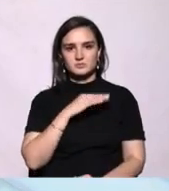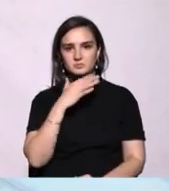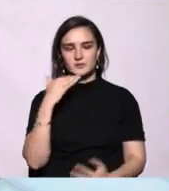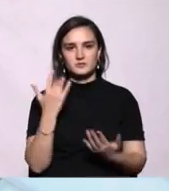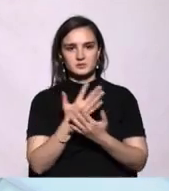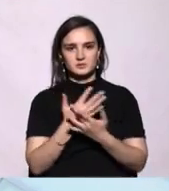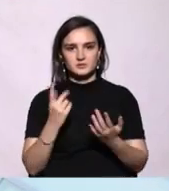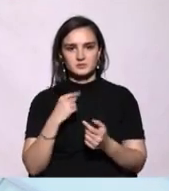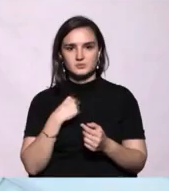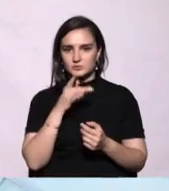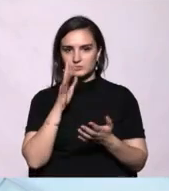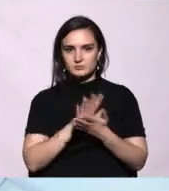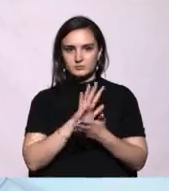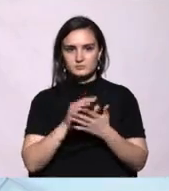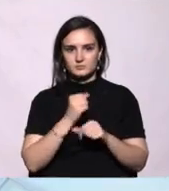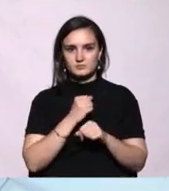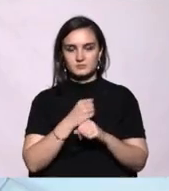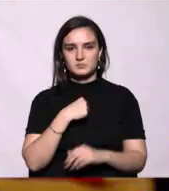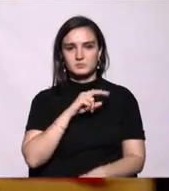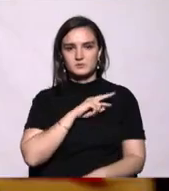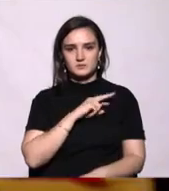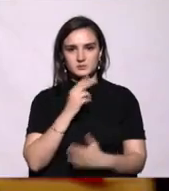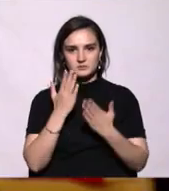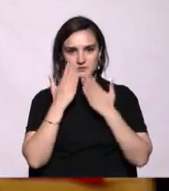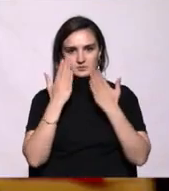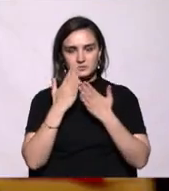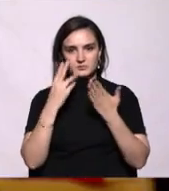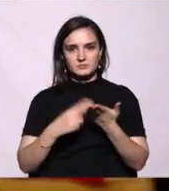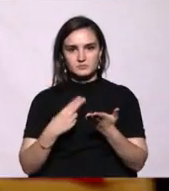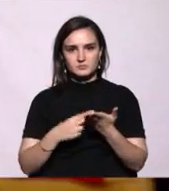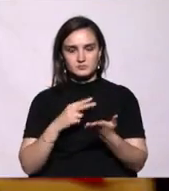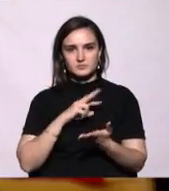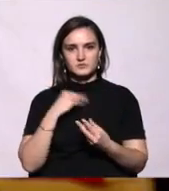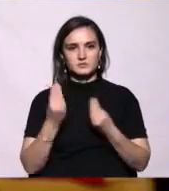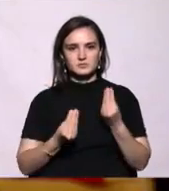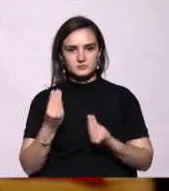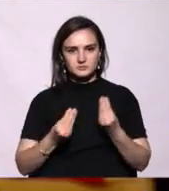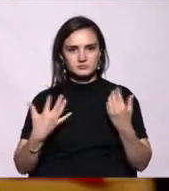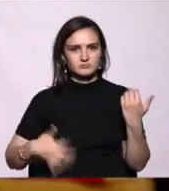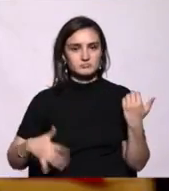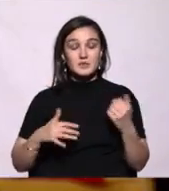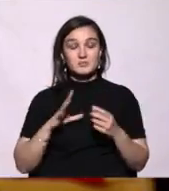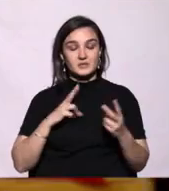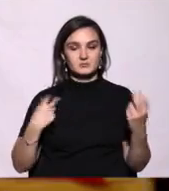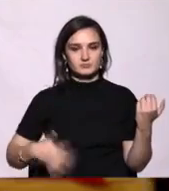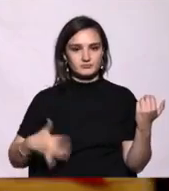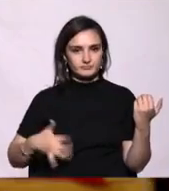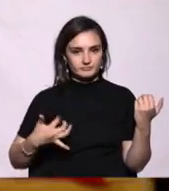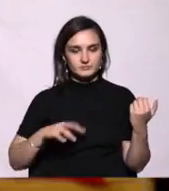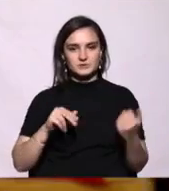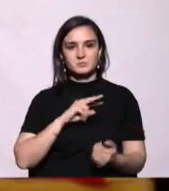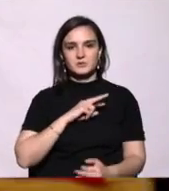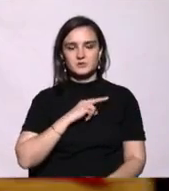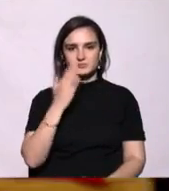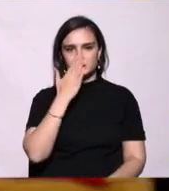things too in my free time. I love reading books, I love playing the guitar, and I love